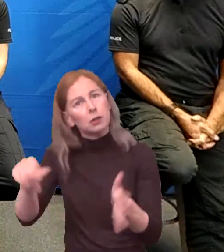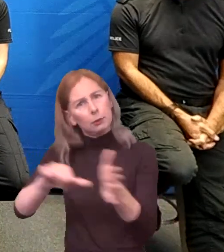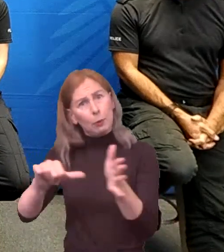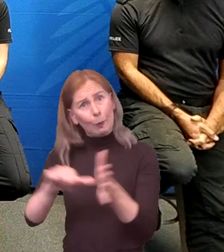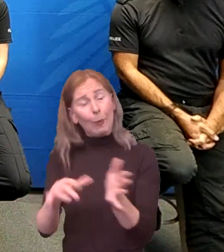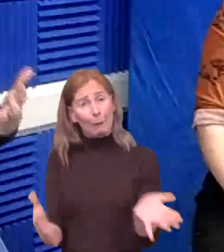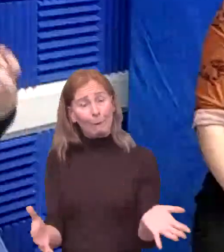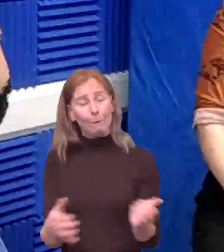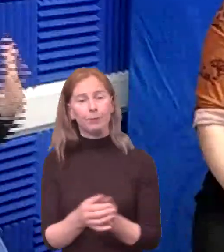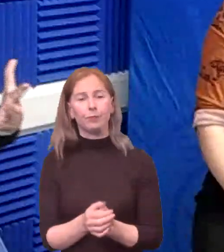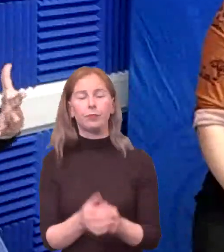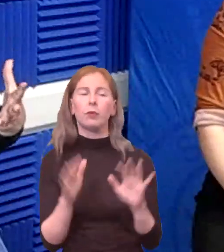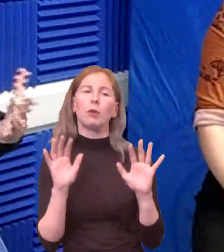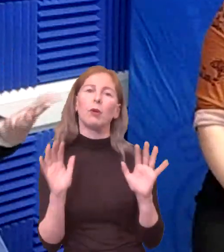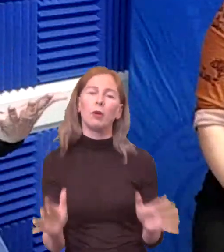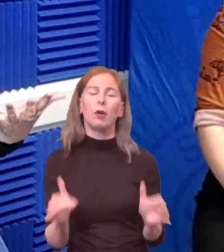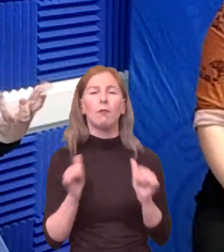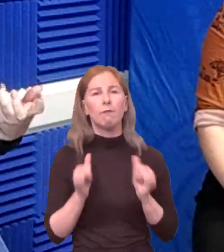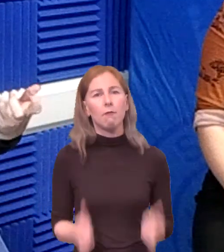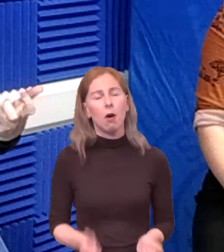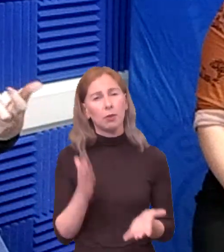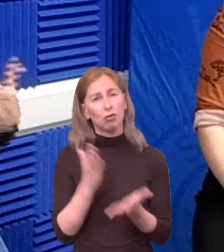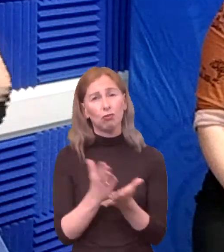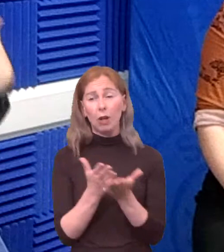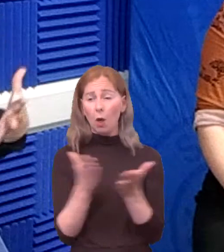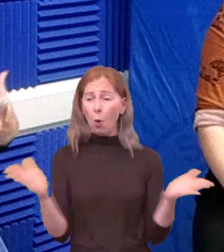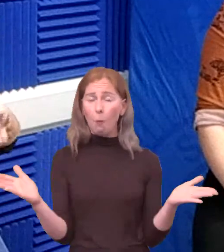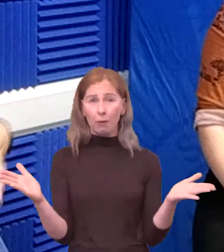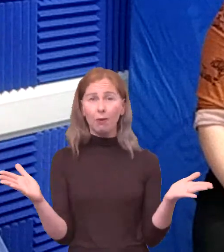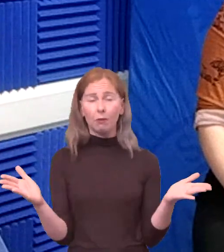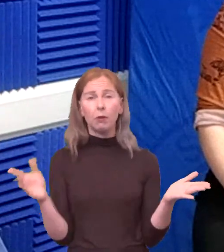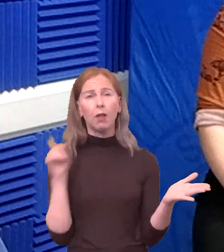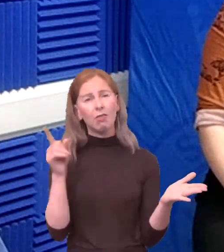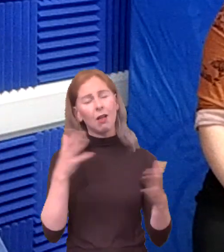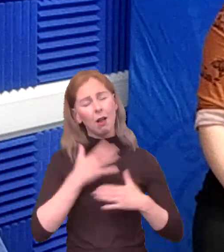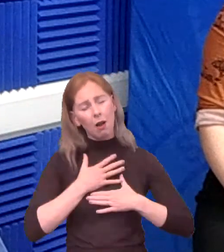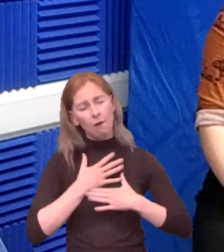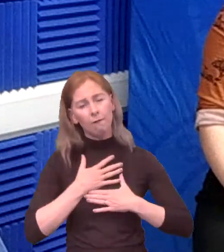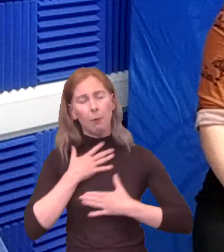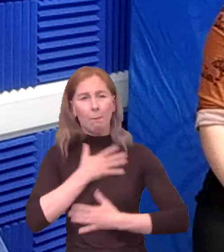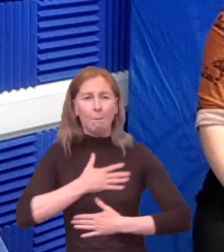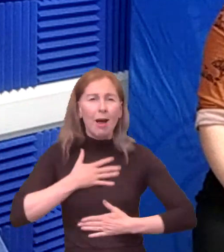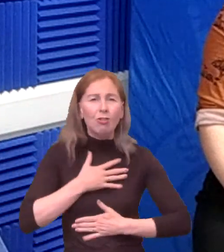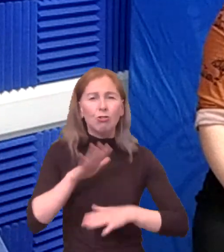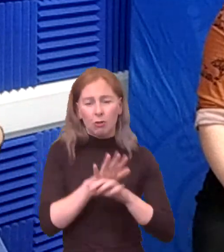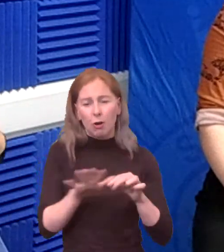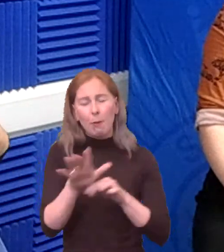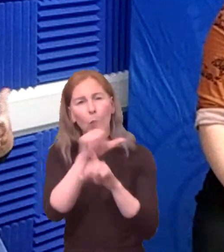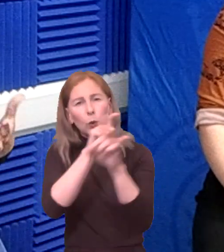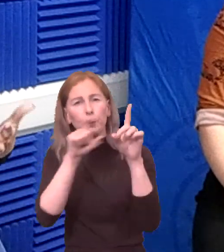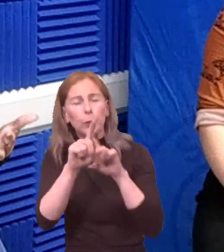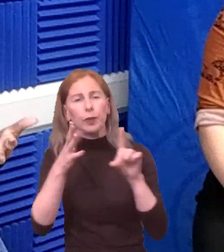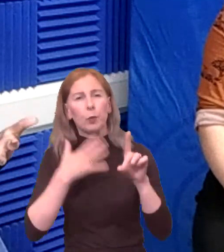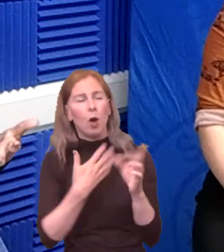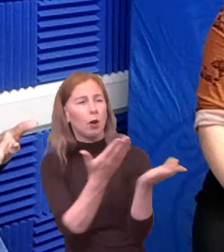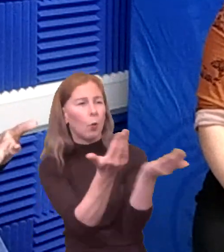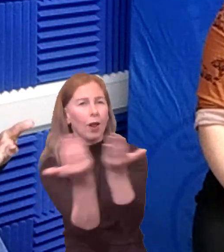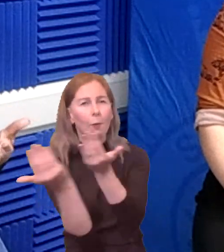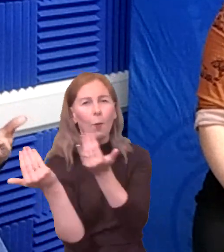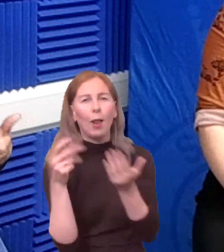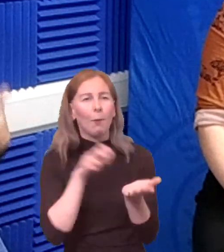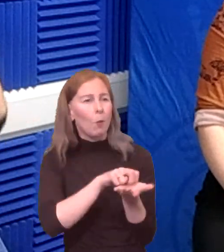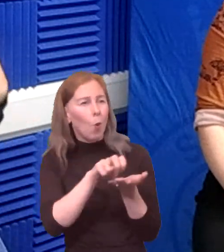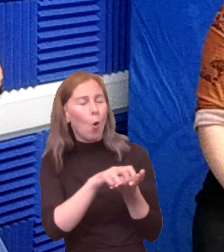open generally, and they love to be able to share their work they do. Really passionate community, and it's not that they don't want people to be out enjoying